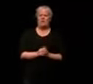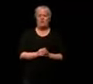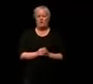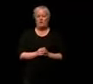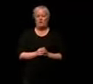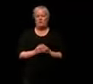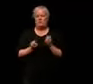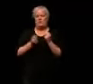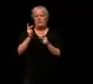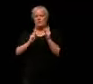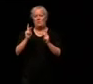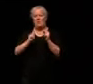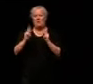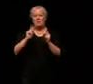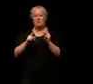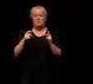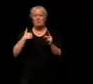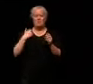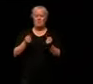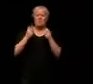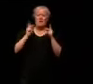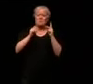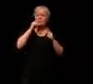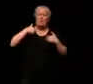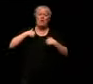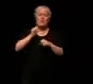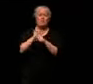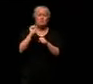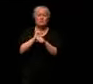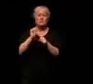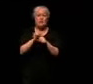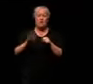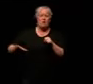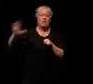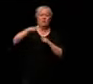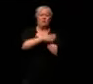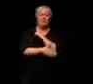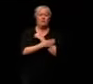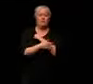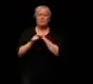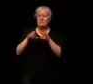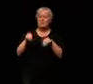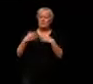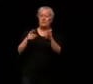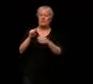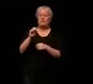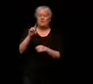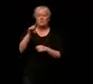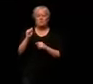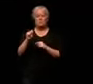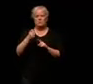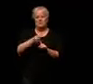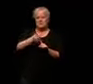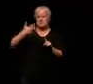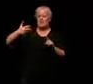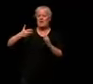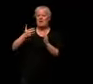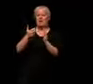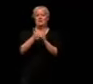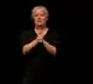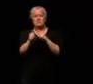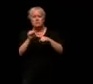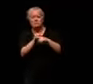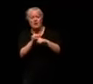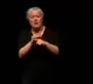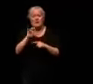numbers. We must give them the tools to return to work, including a massive expansion of skills and job training